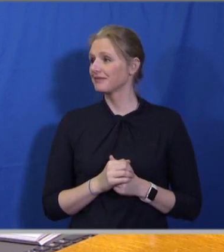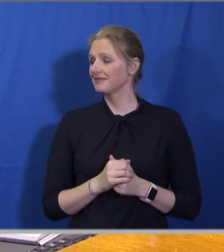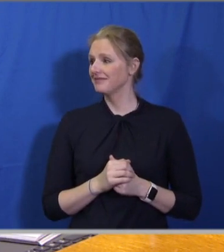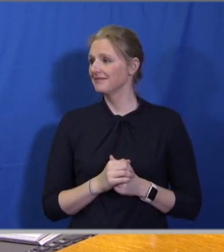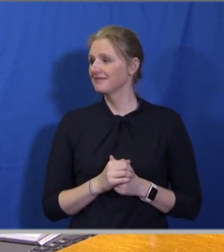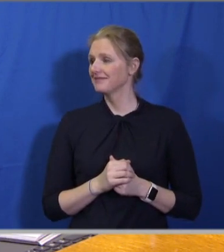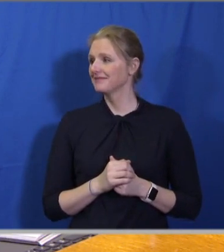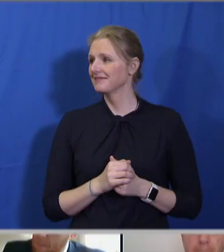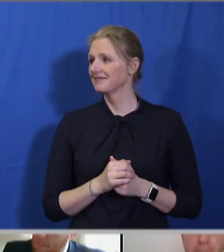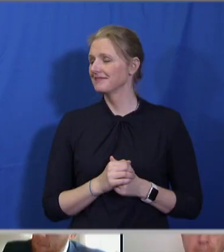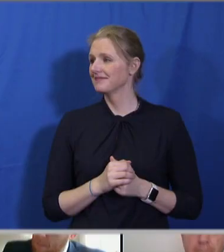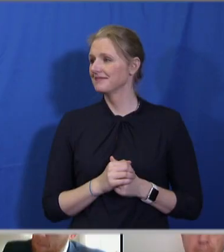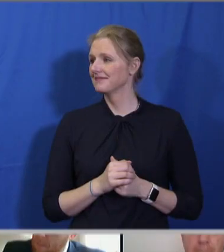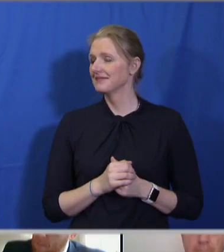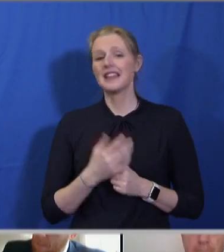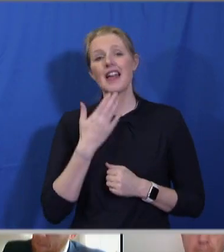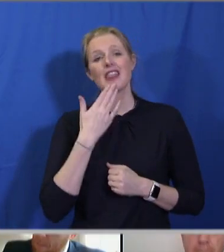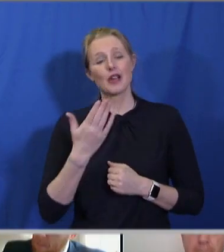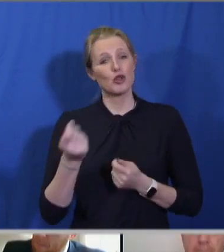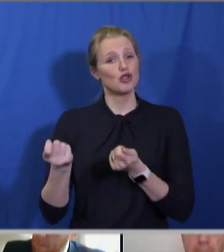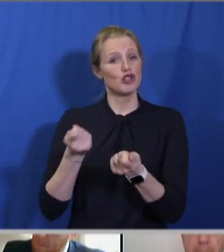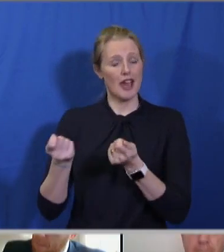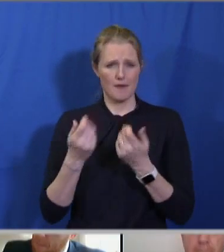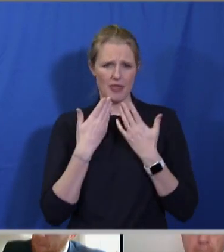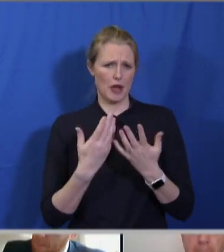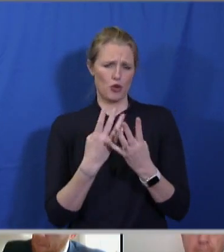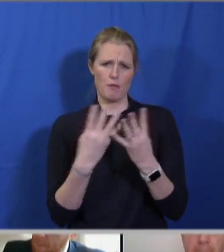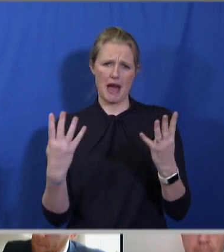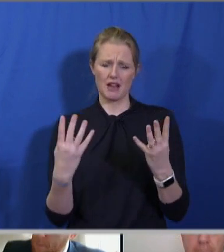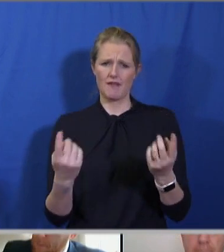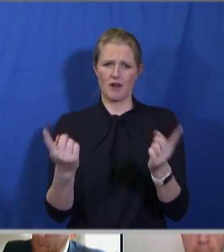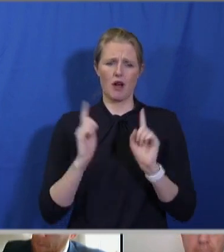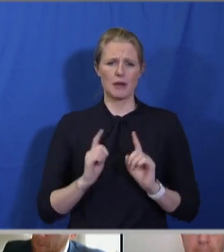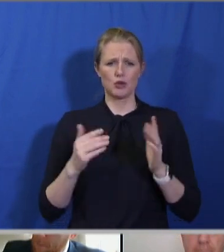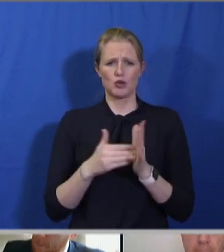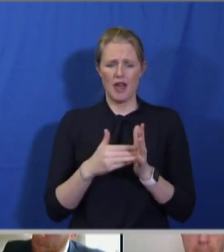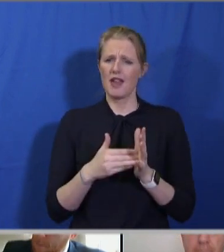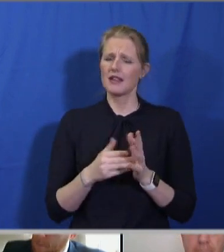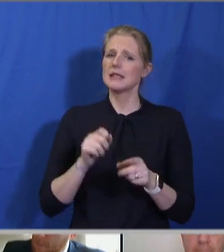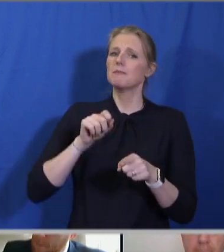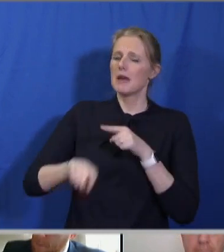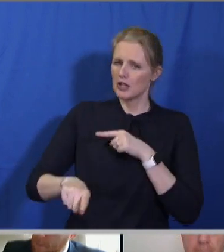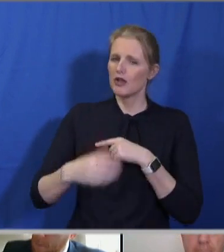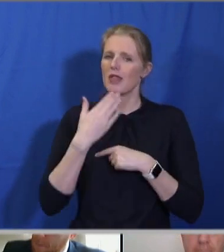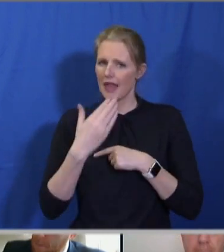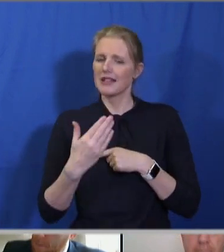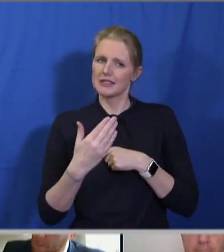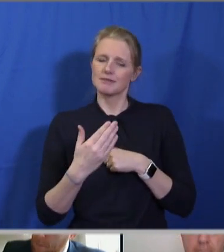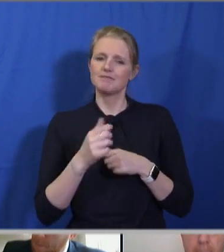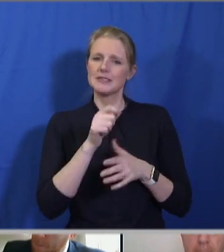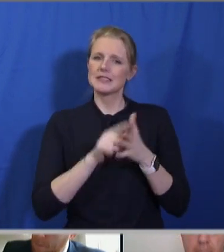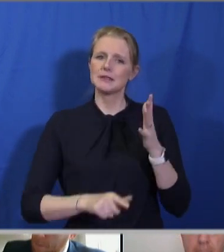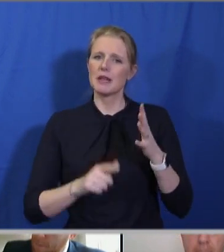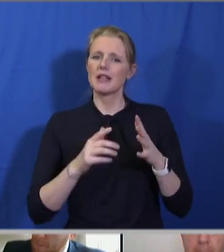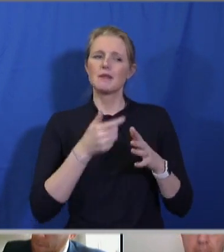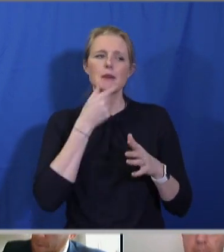Thank you, Chair, and thank you to the panel for being here today. And I want to say particular thanks to our delegates from the Disabled